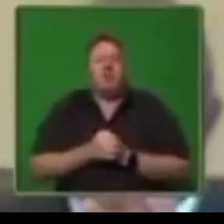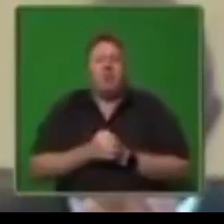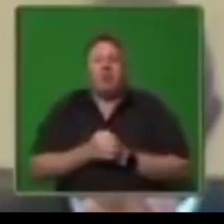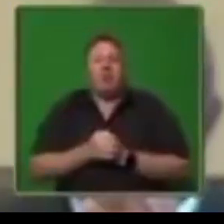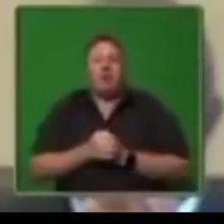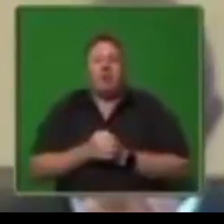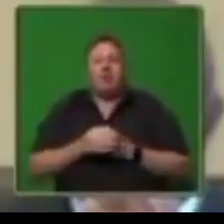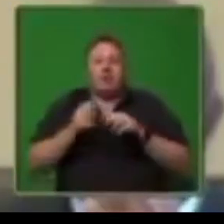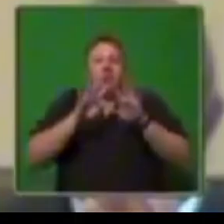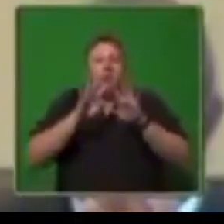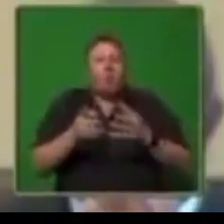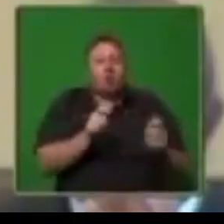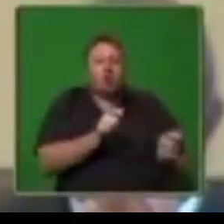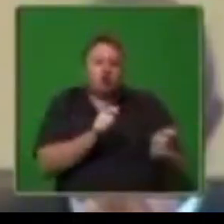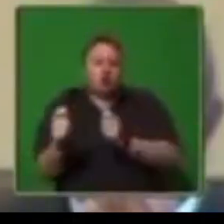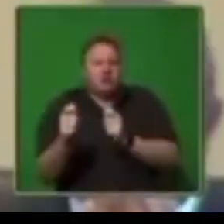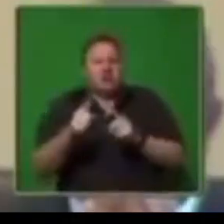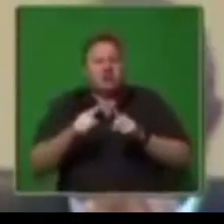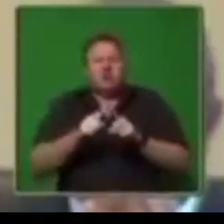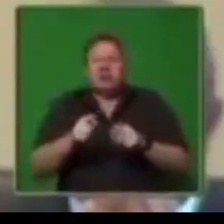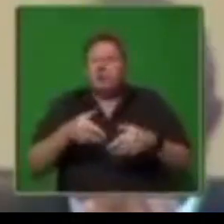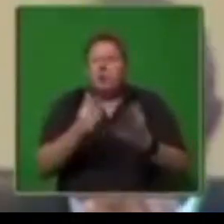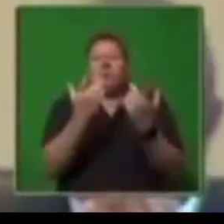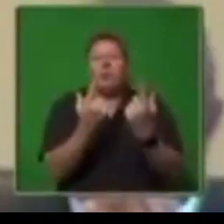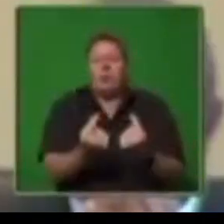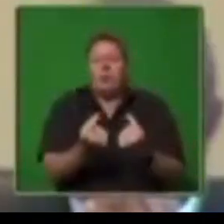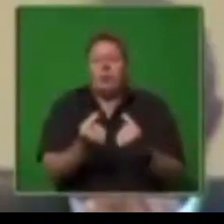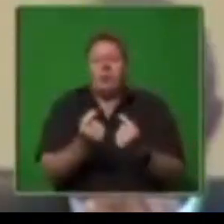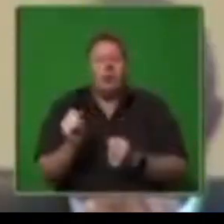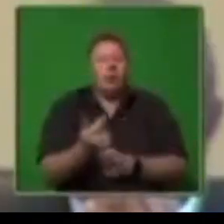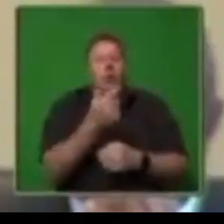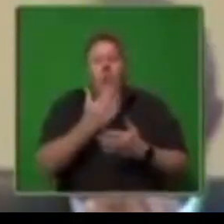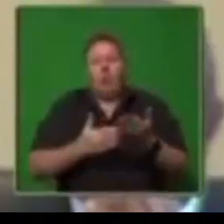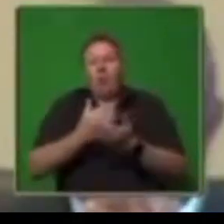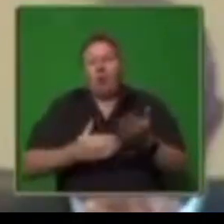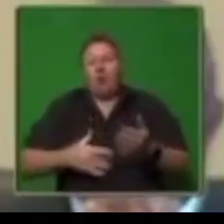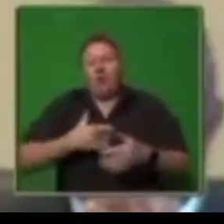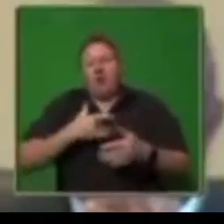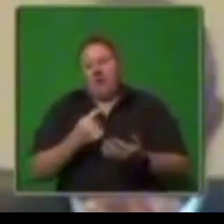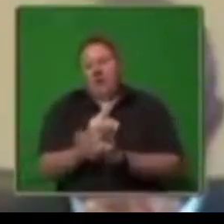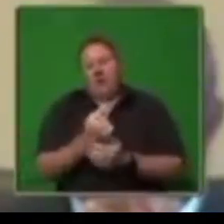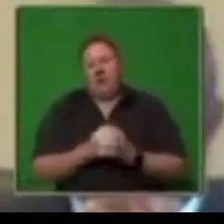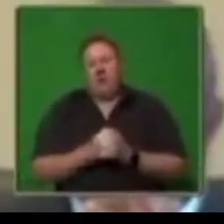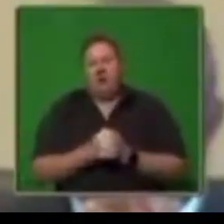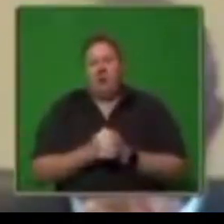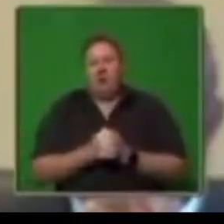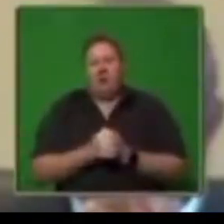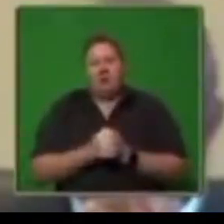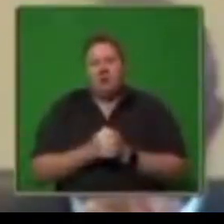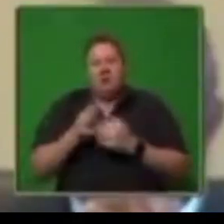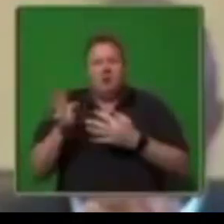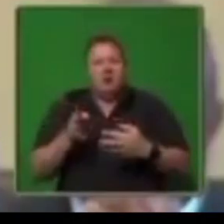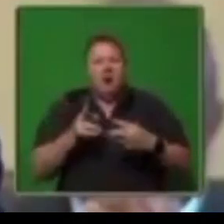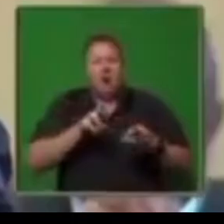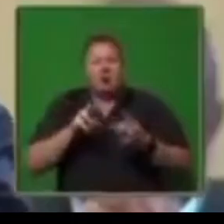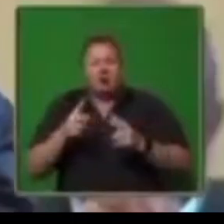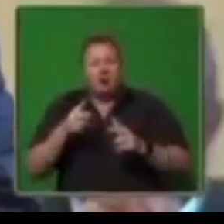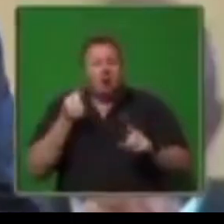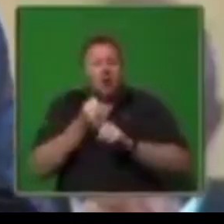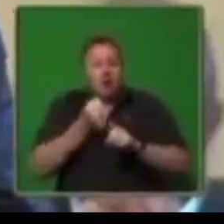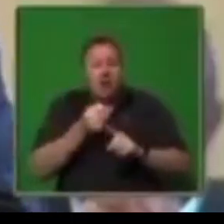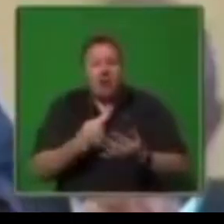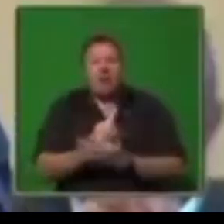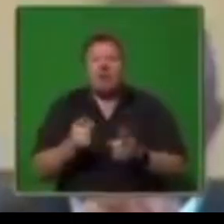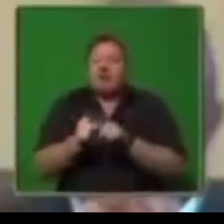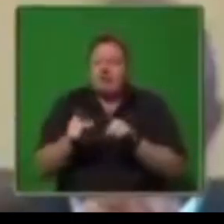global fundamental shifts underway that affect every aspect of human life, from the growing impact of climate change to rapid